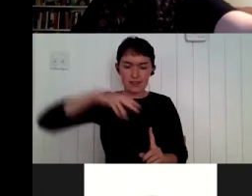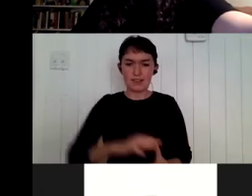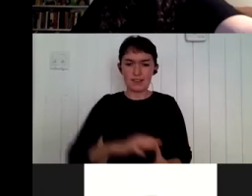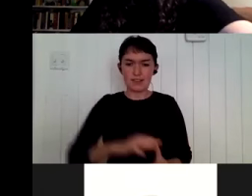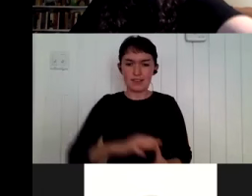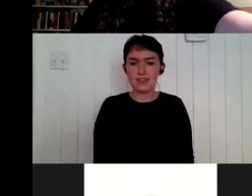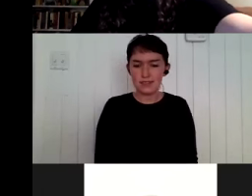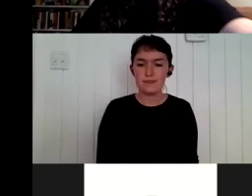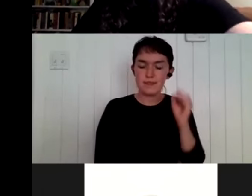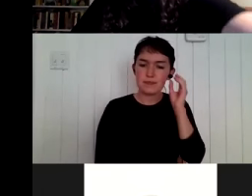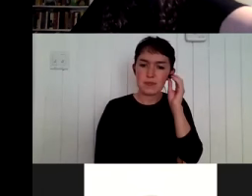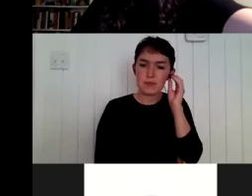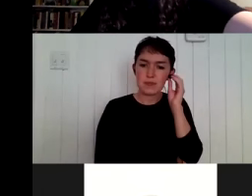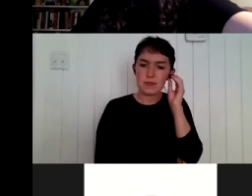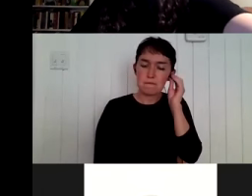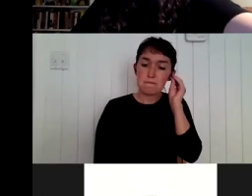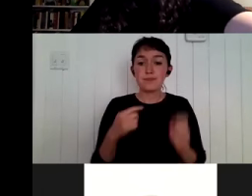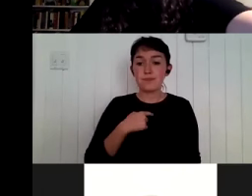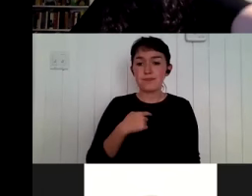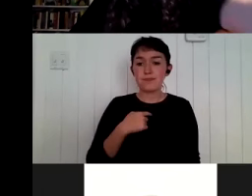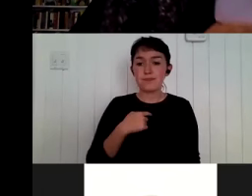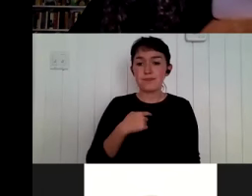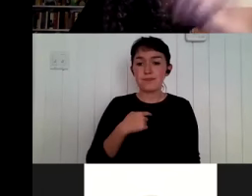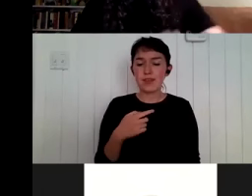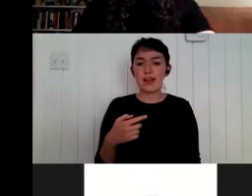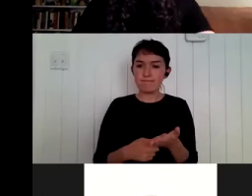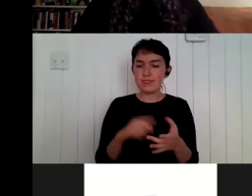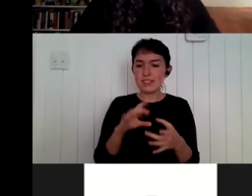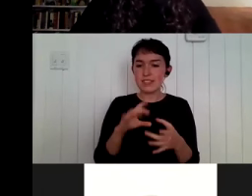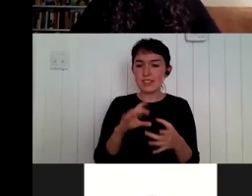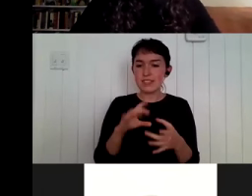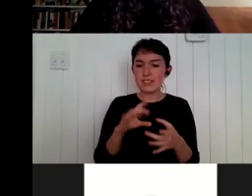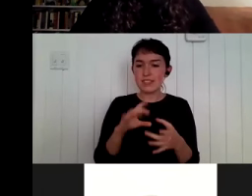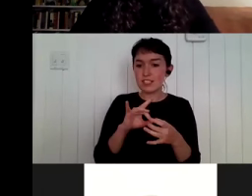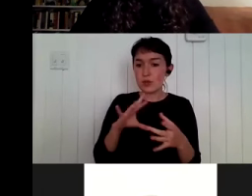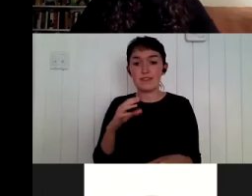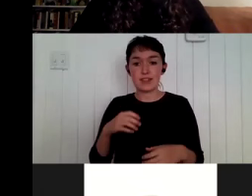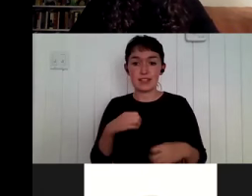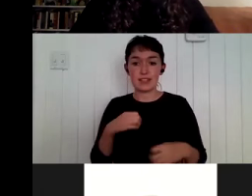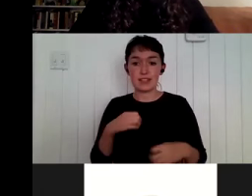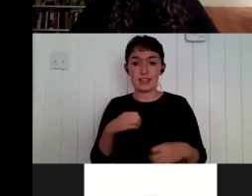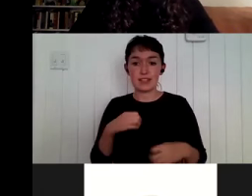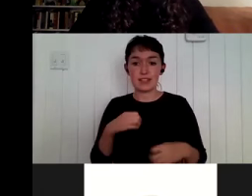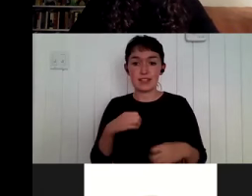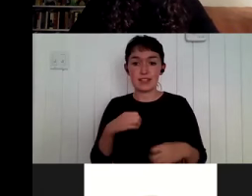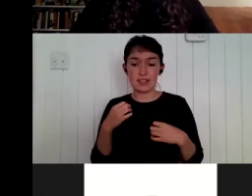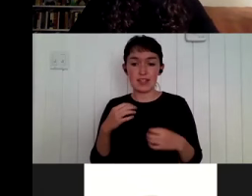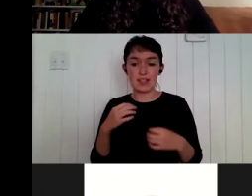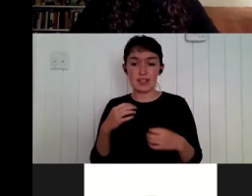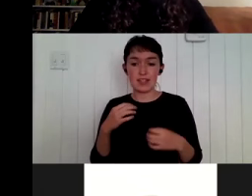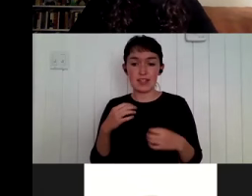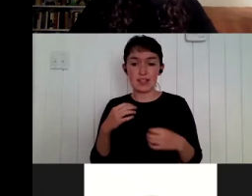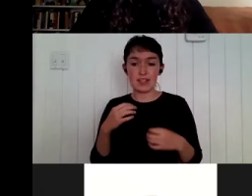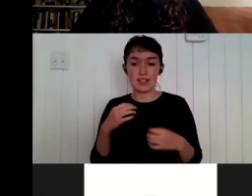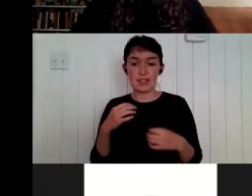up dissociative experiences is because A, they're very prominent in psychosis. And if